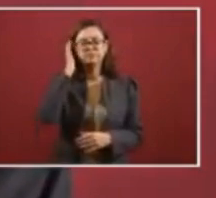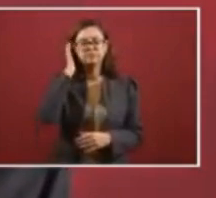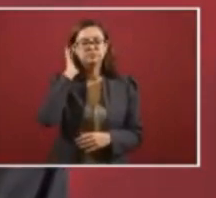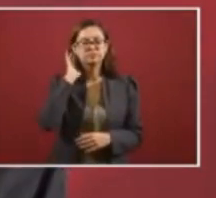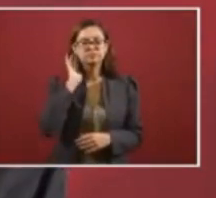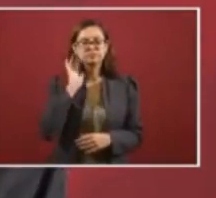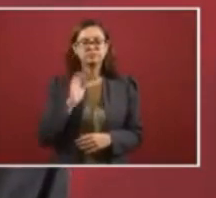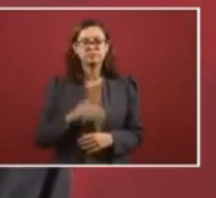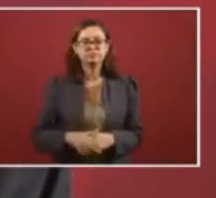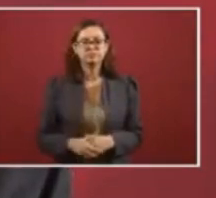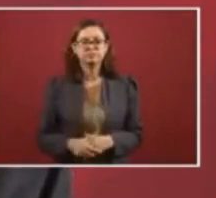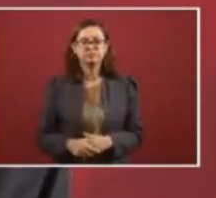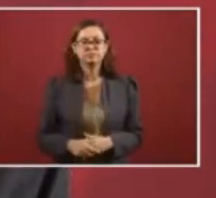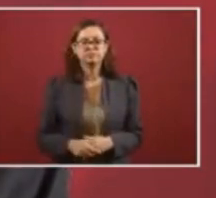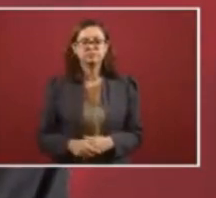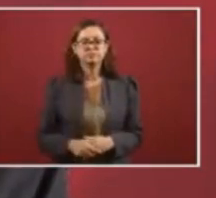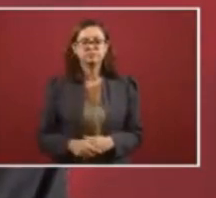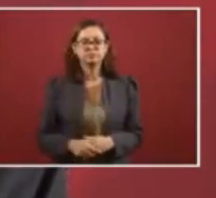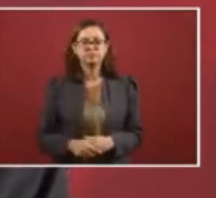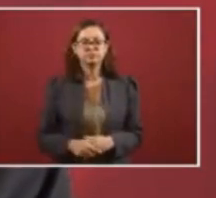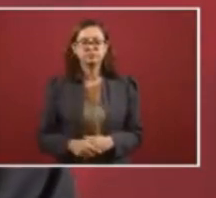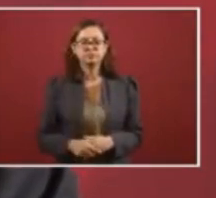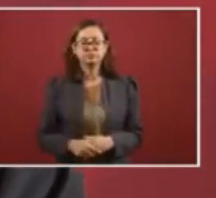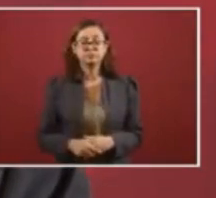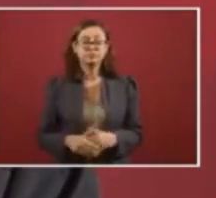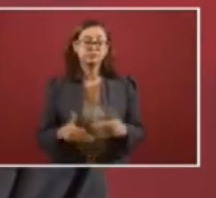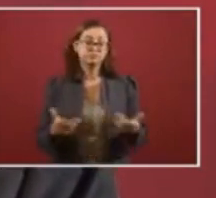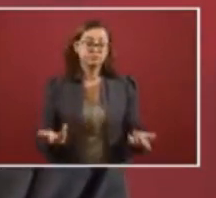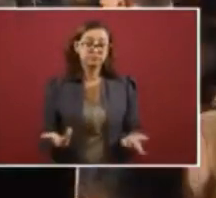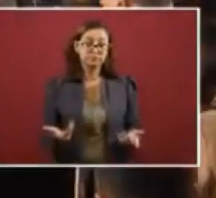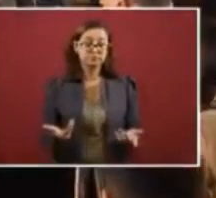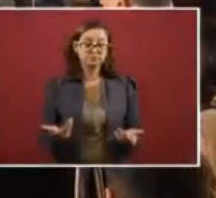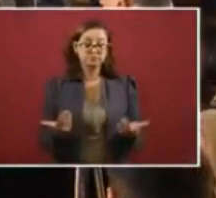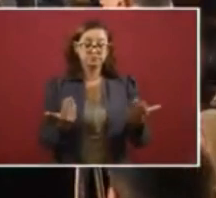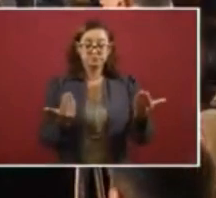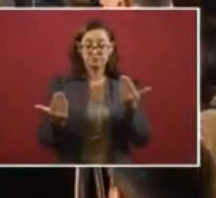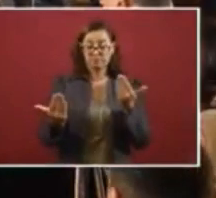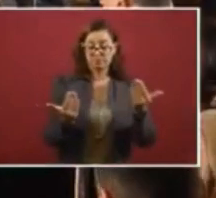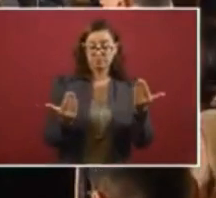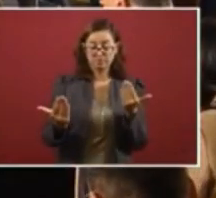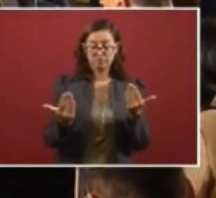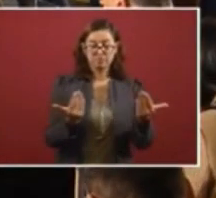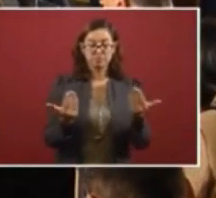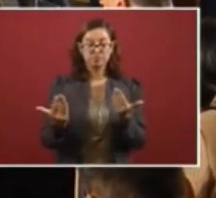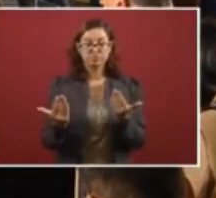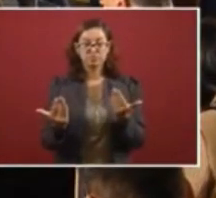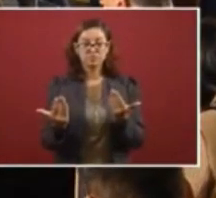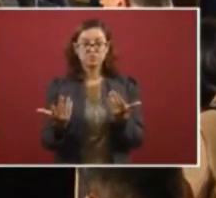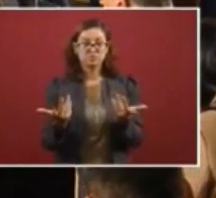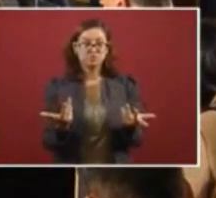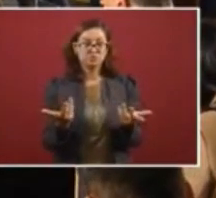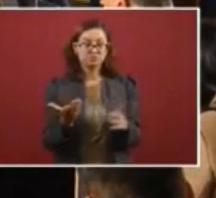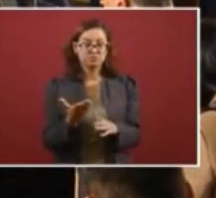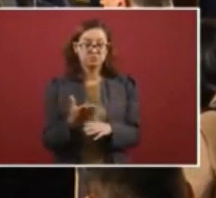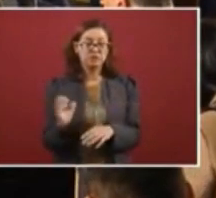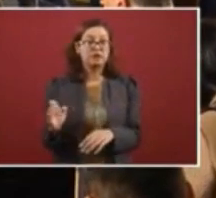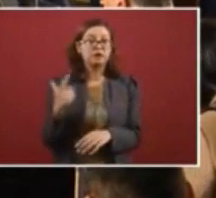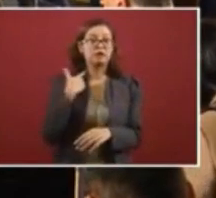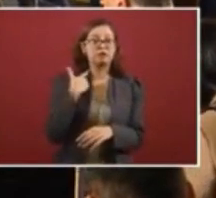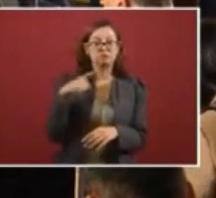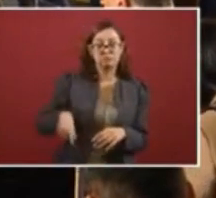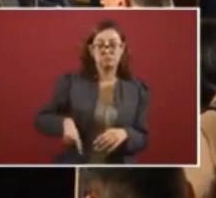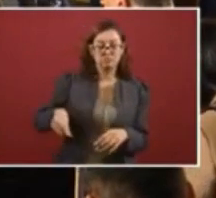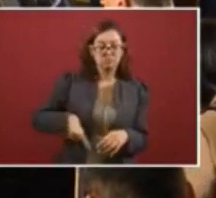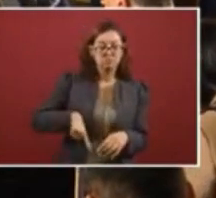And if you take into account that they had already come to an agreement, we're talking